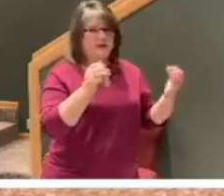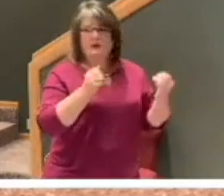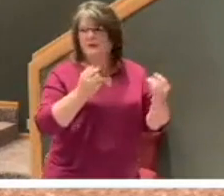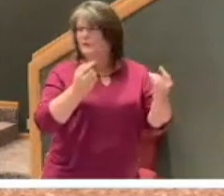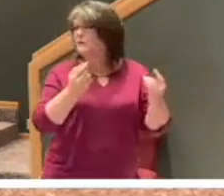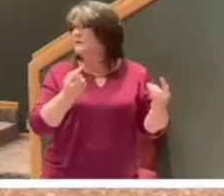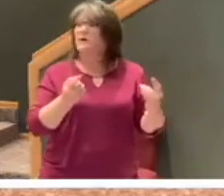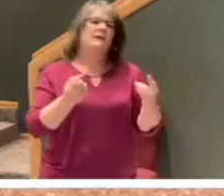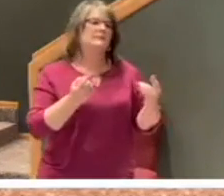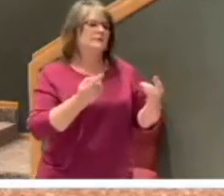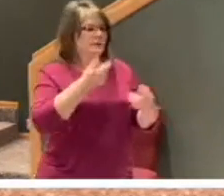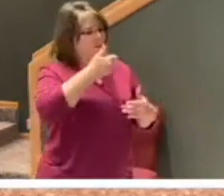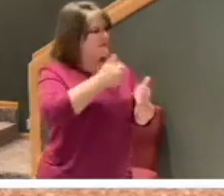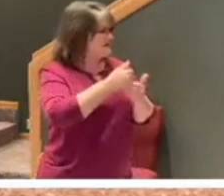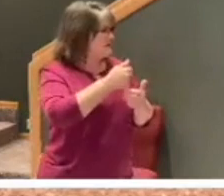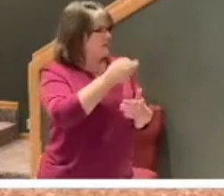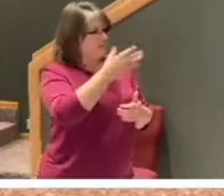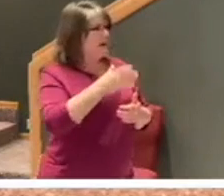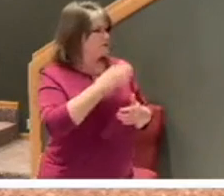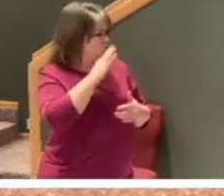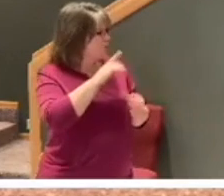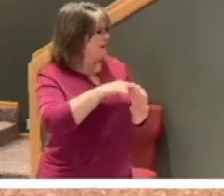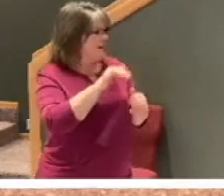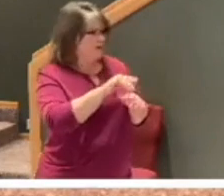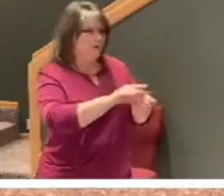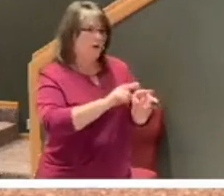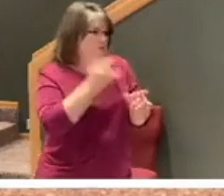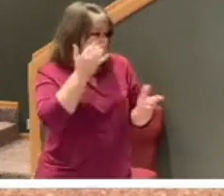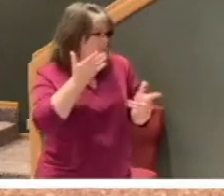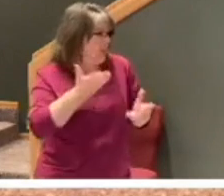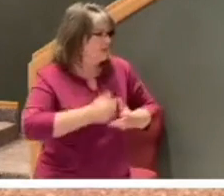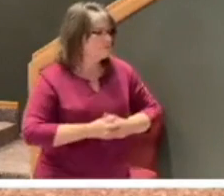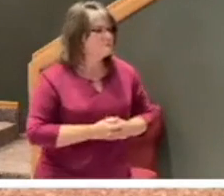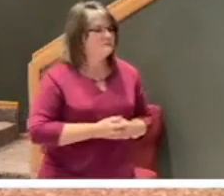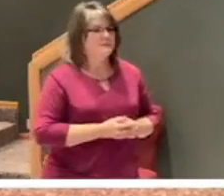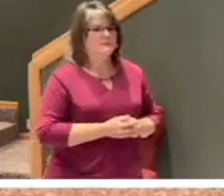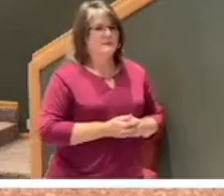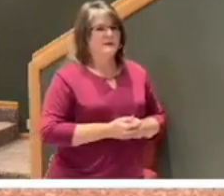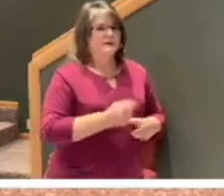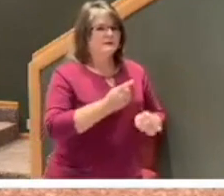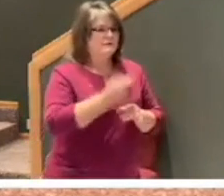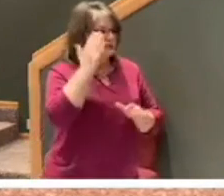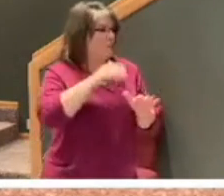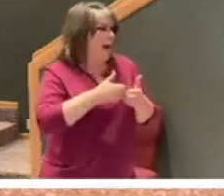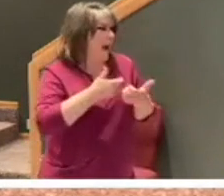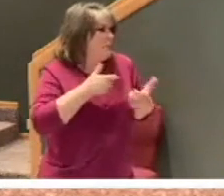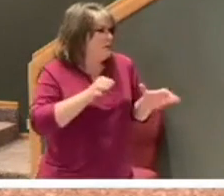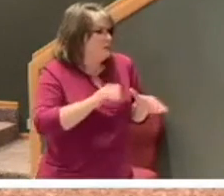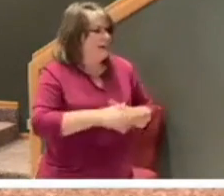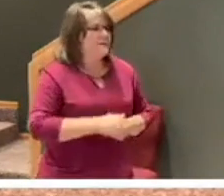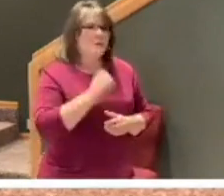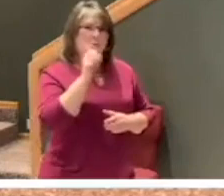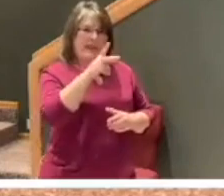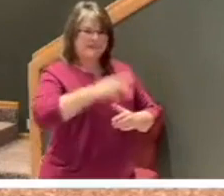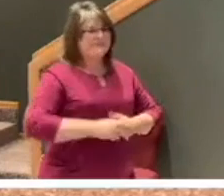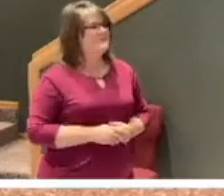to the Pizza with the Pastors. We'll talk about it. We just to know how we do things. So, okay.